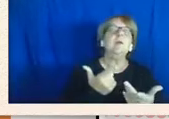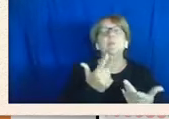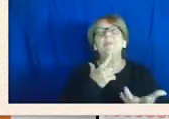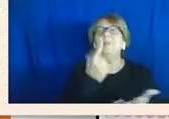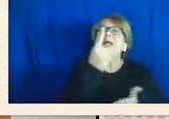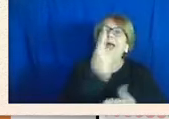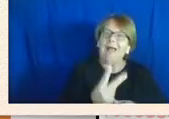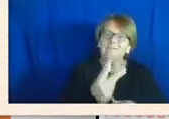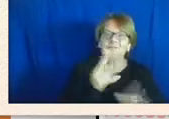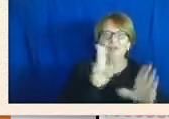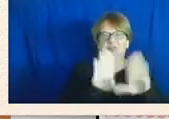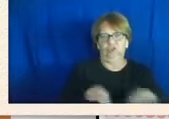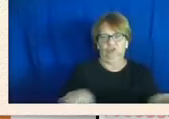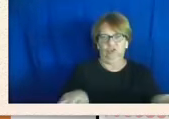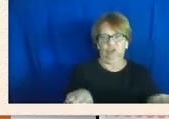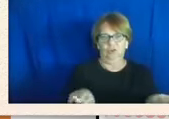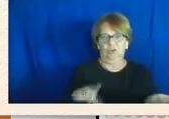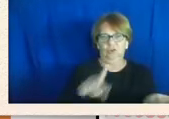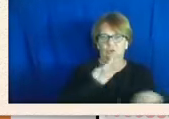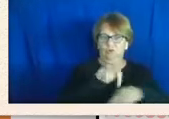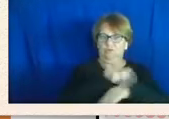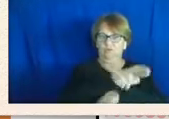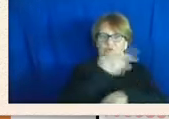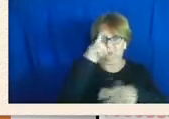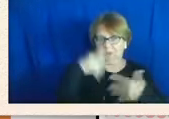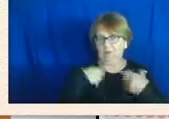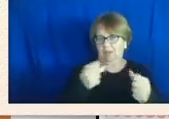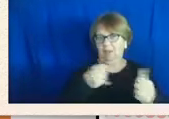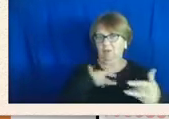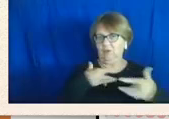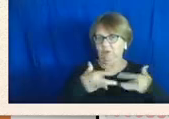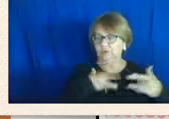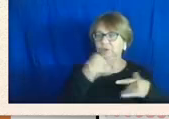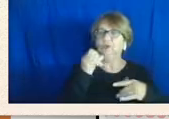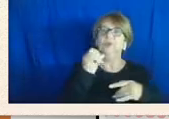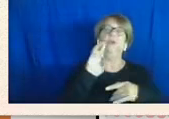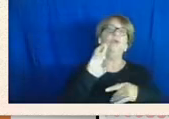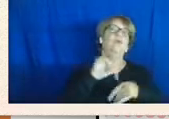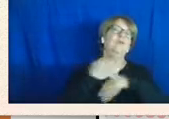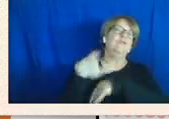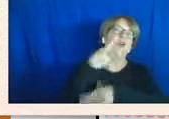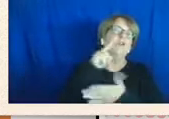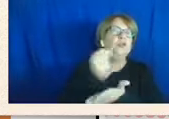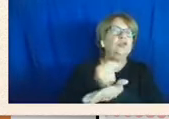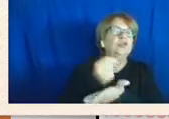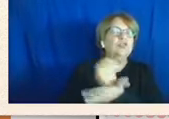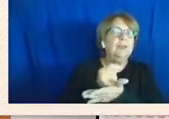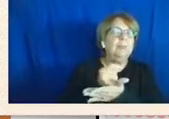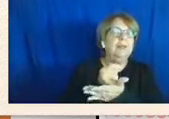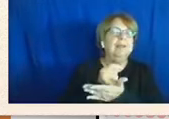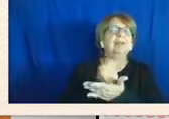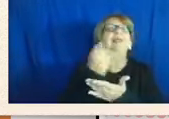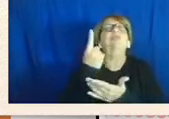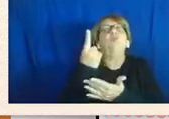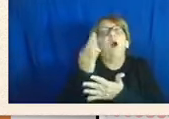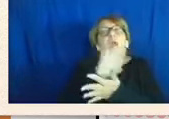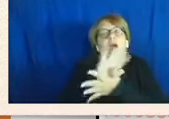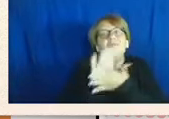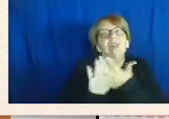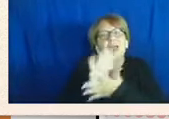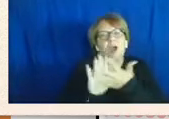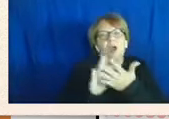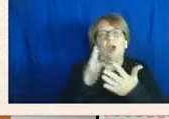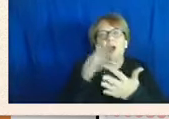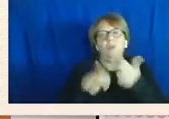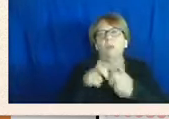are referred for mental health concerns or referred for treatment, it is one of their top problems. It may not be the top problem, but it is one of the